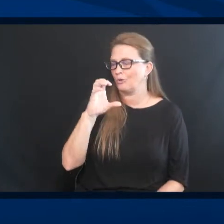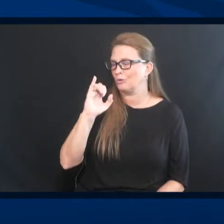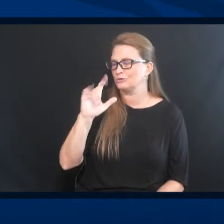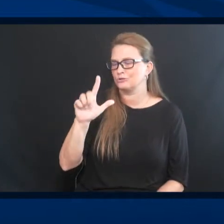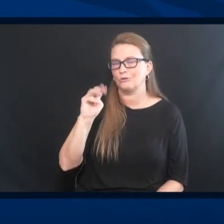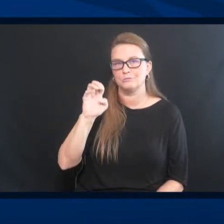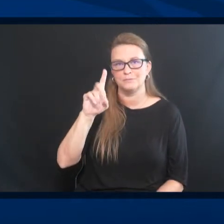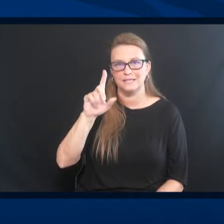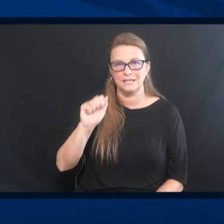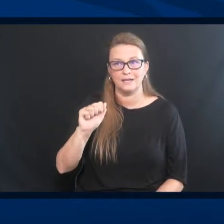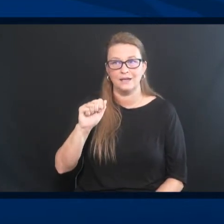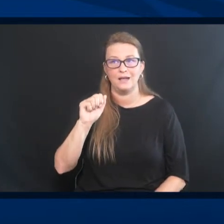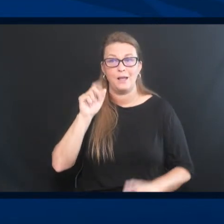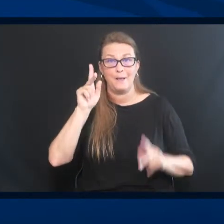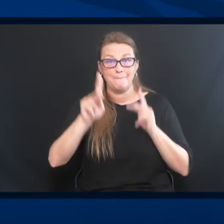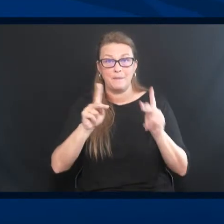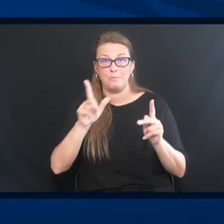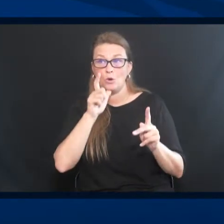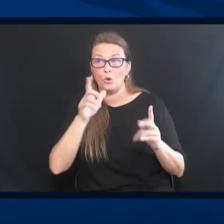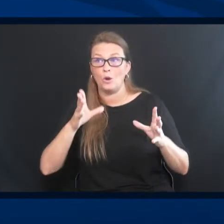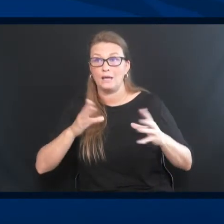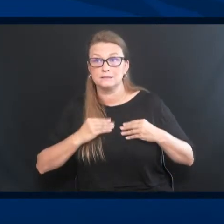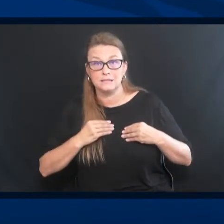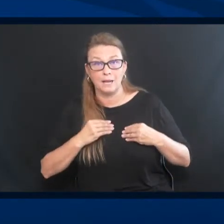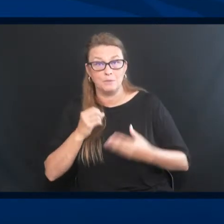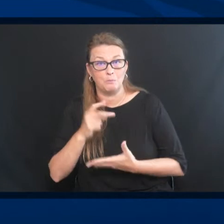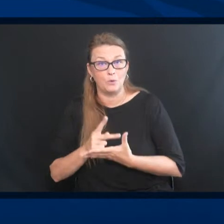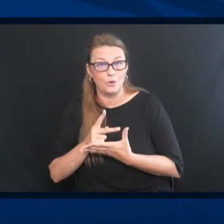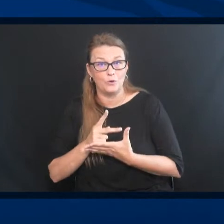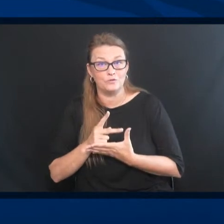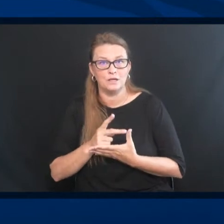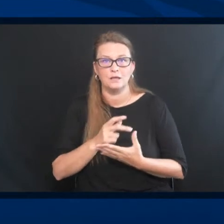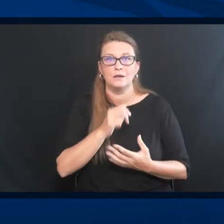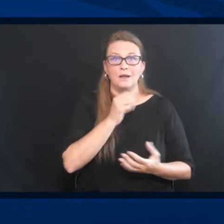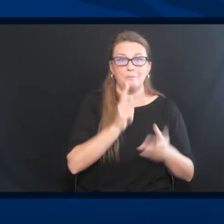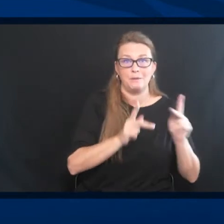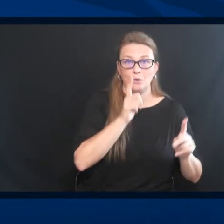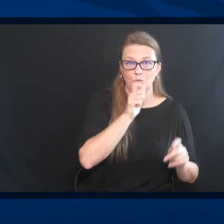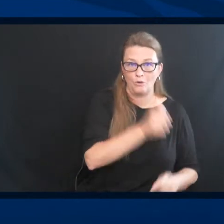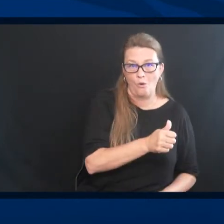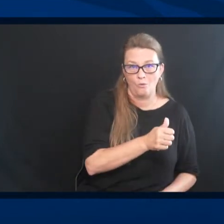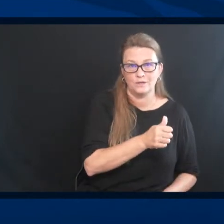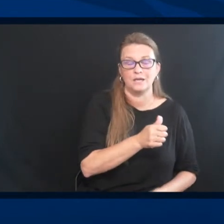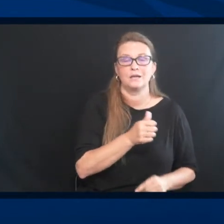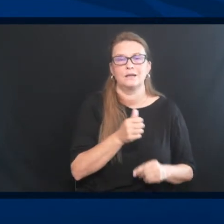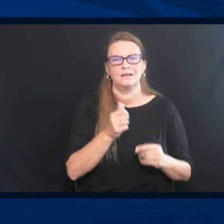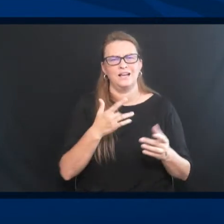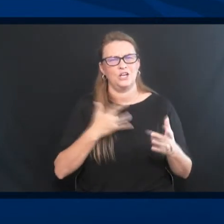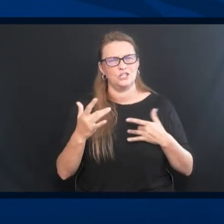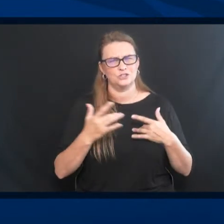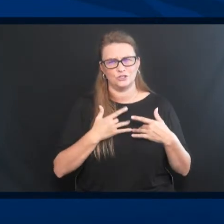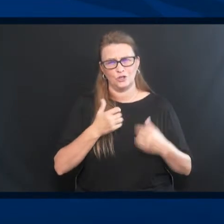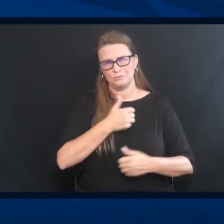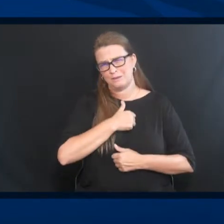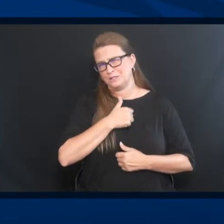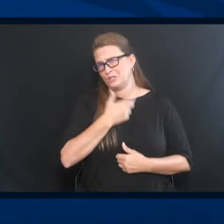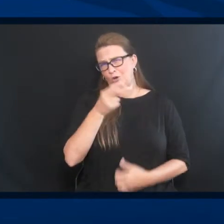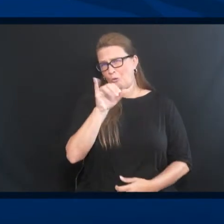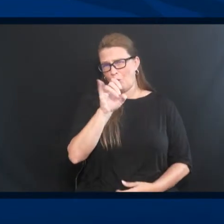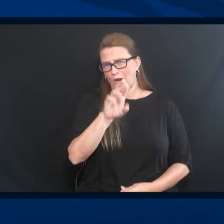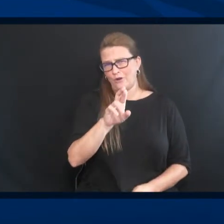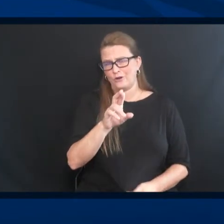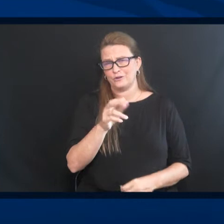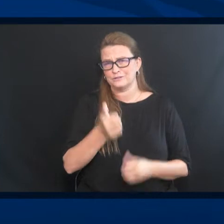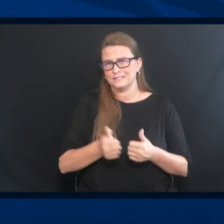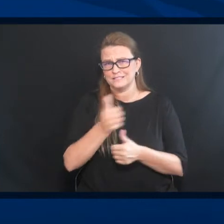and the anti-vaxxers certainly is not very healthy. Is there a concern, maybe General Hoyer and